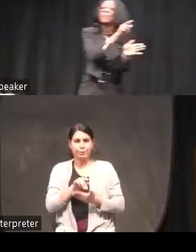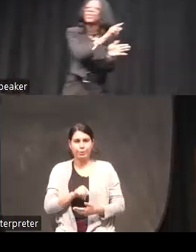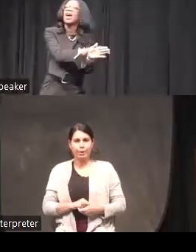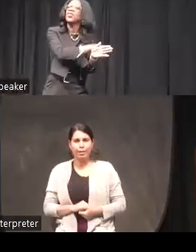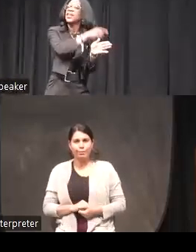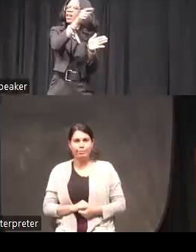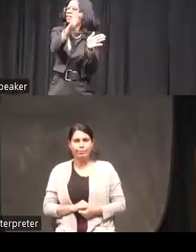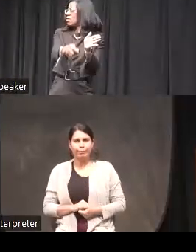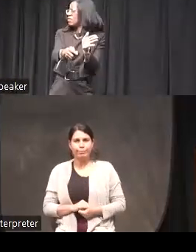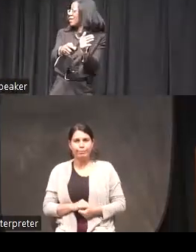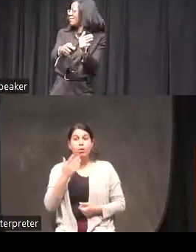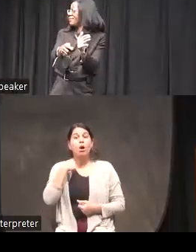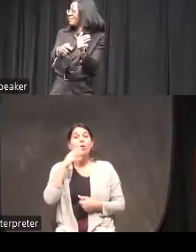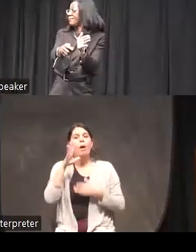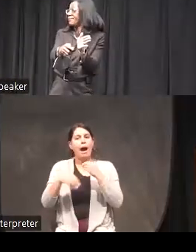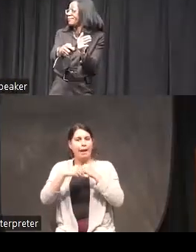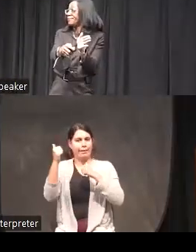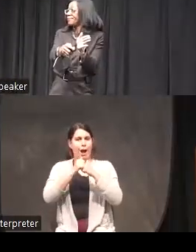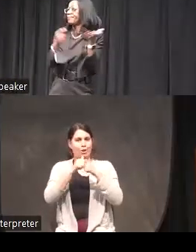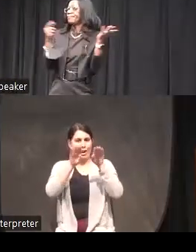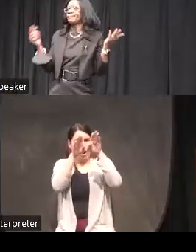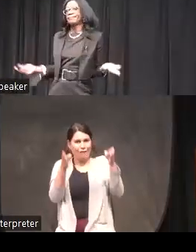and put a concrete cover over it.